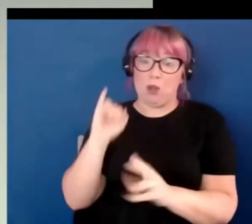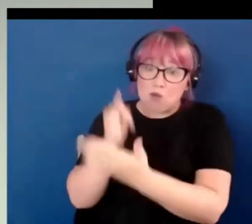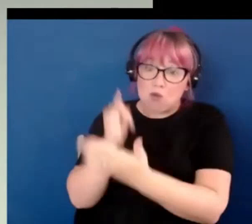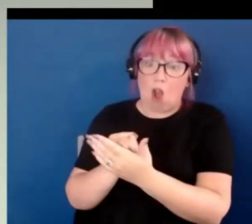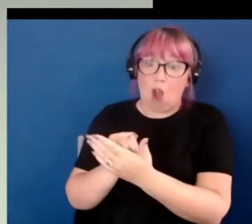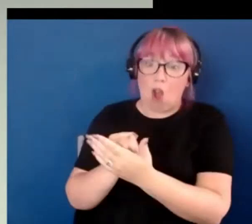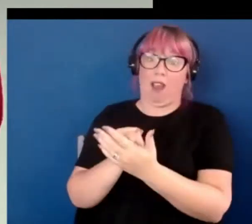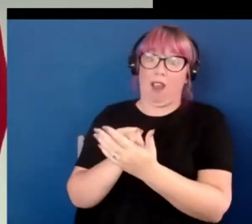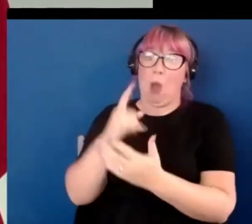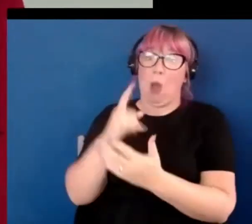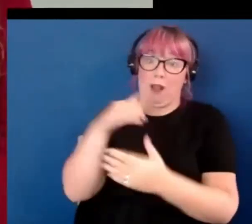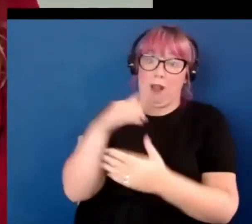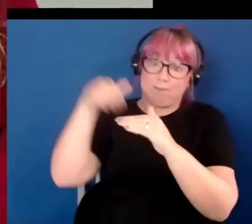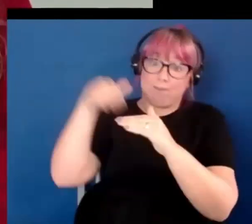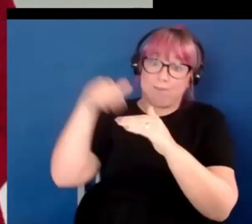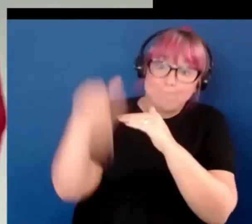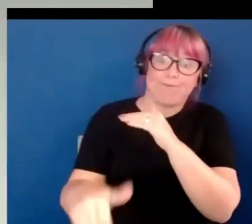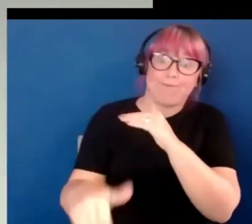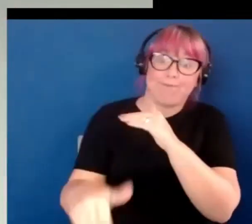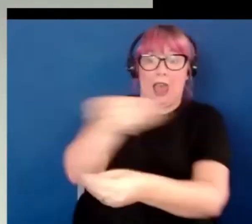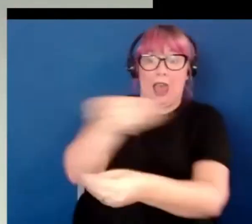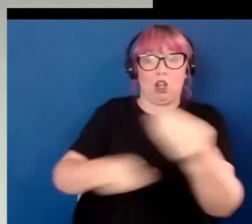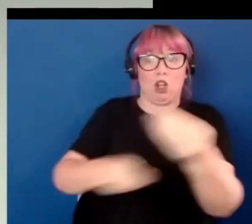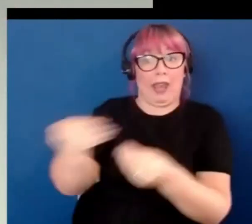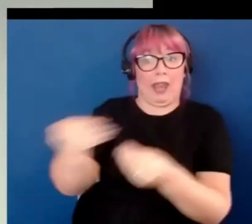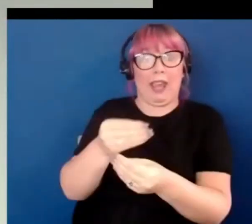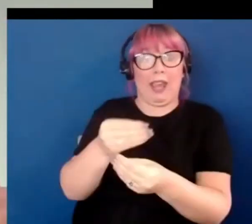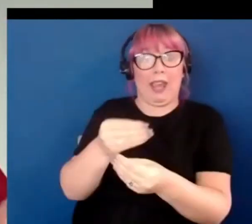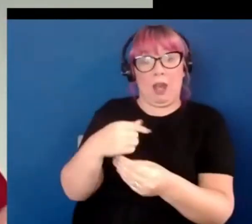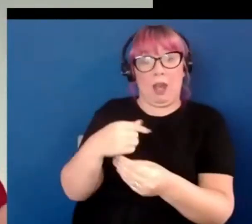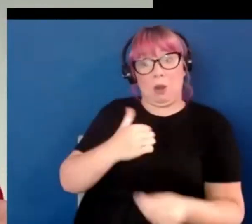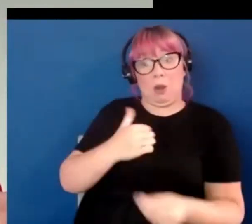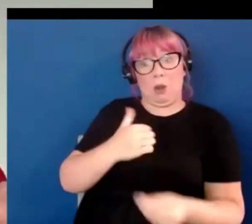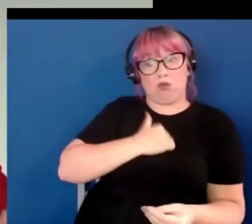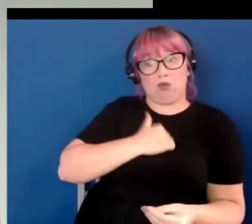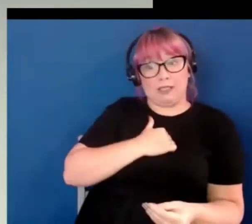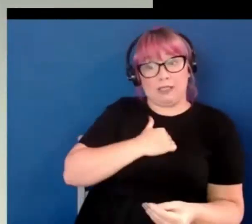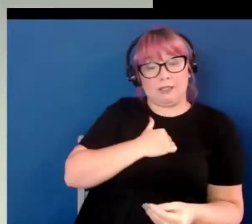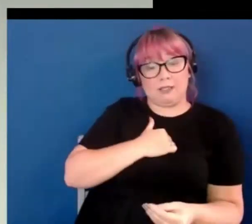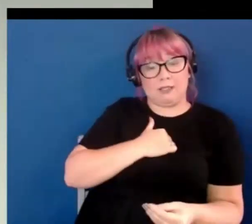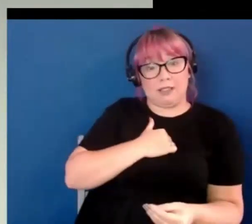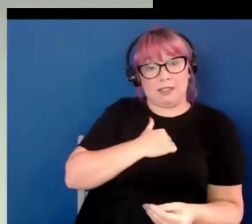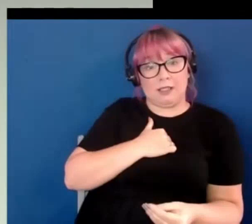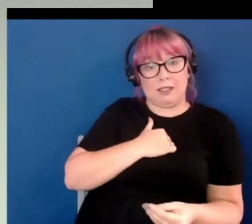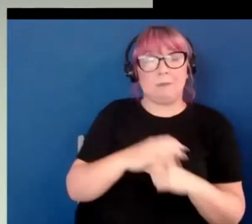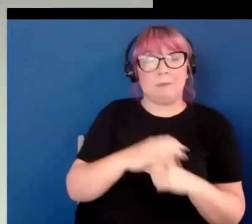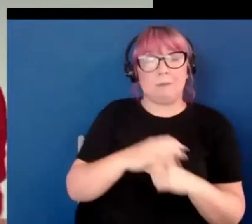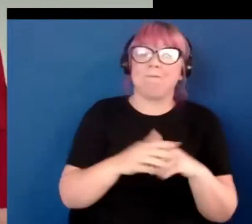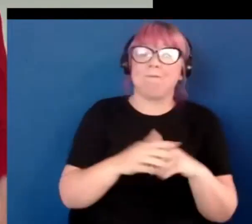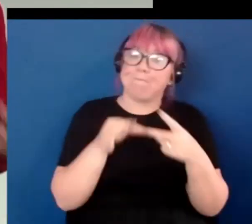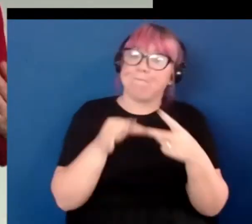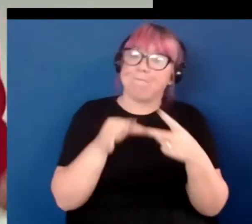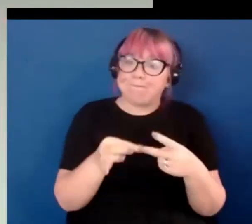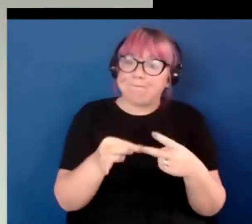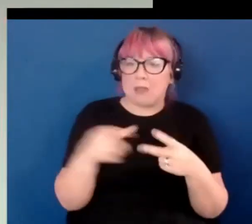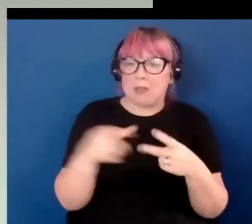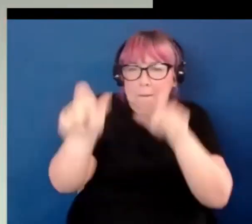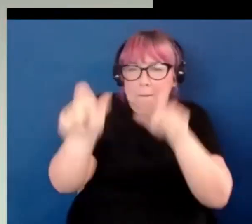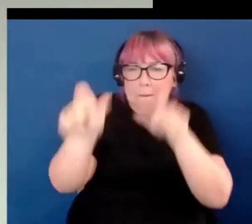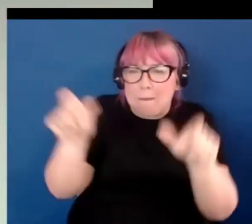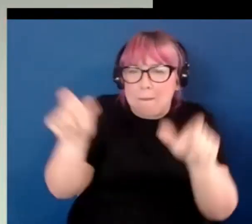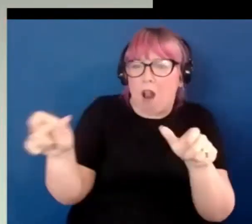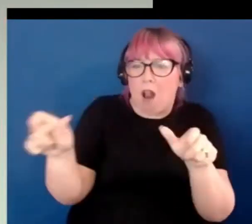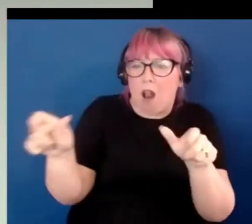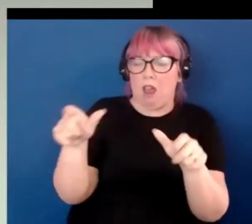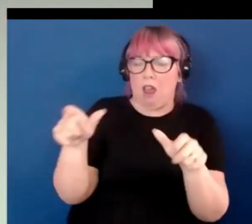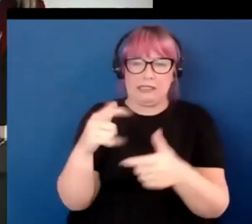faced. And we were proved right. We have dissented also against doubters and cynics, the ones who said renewable energy